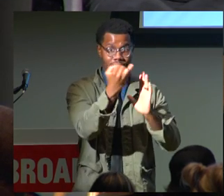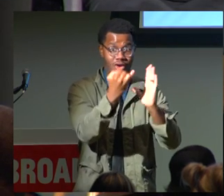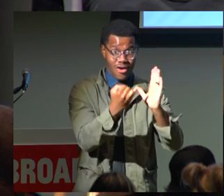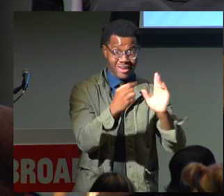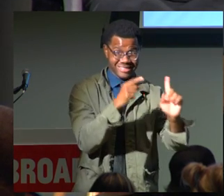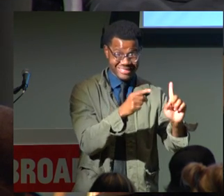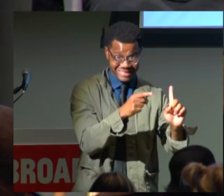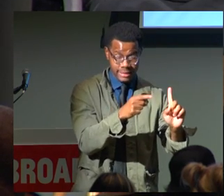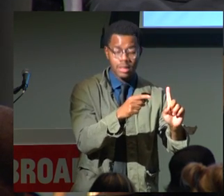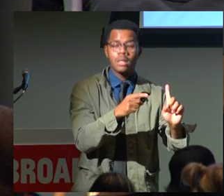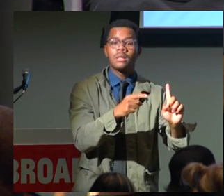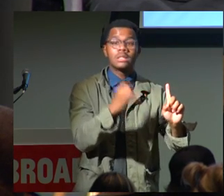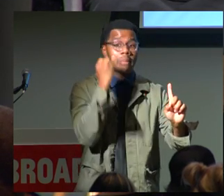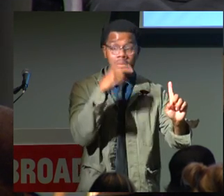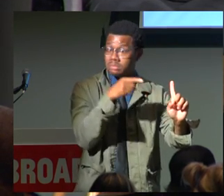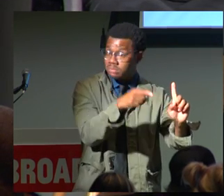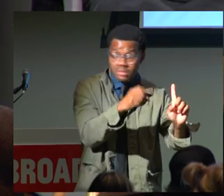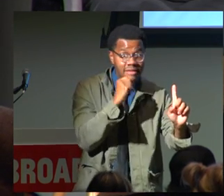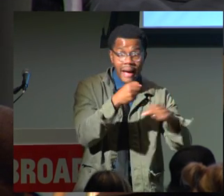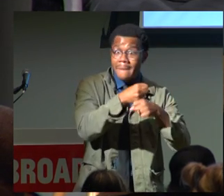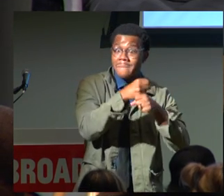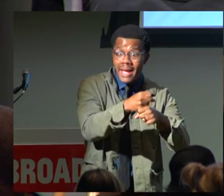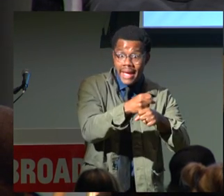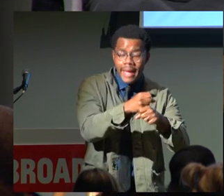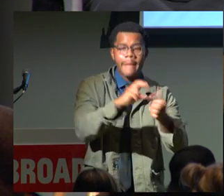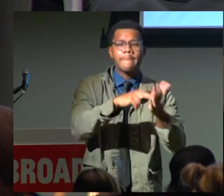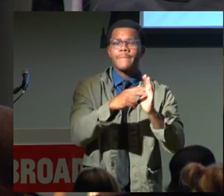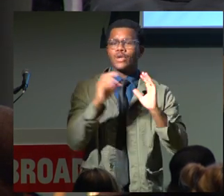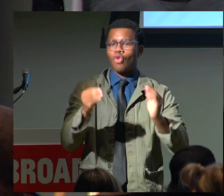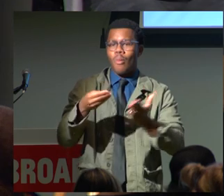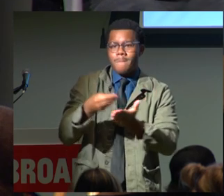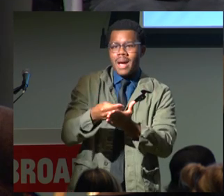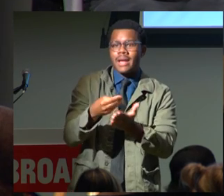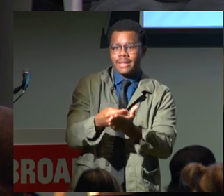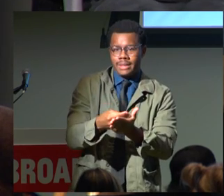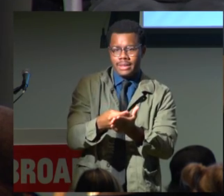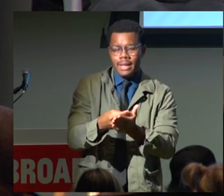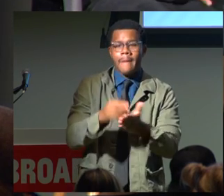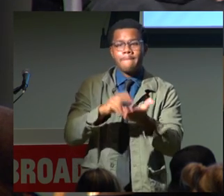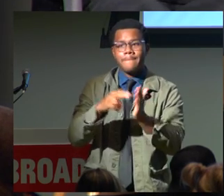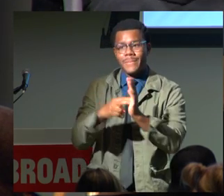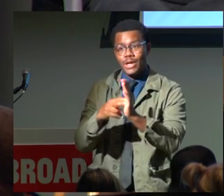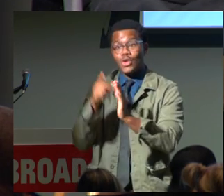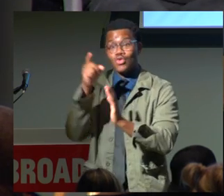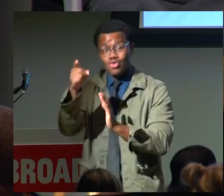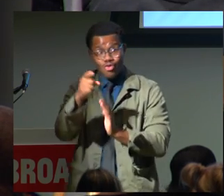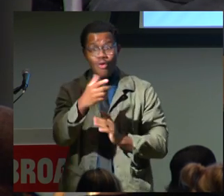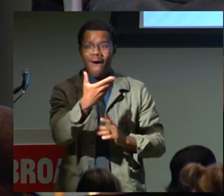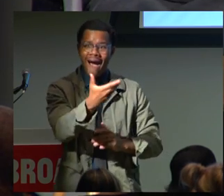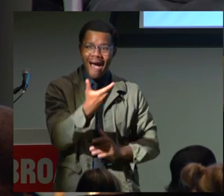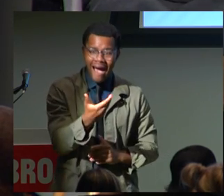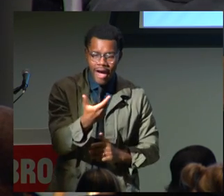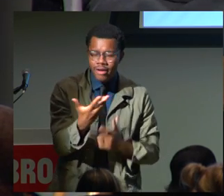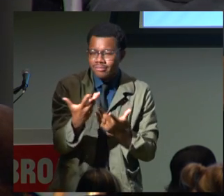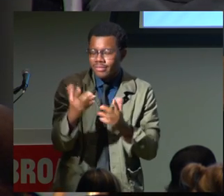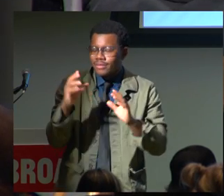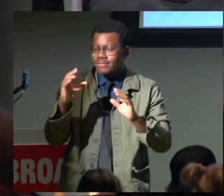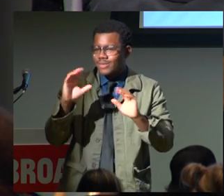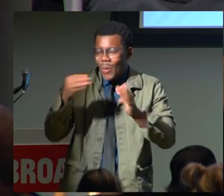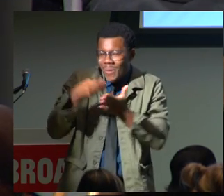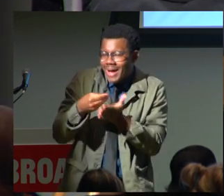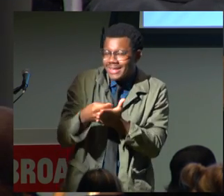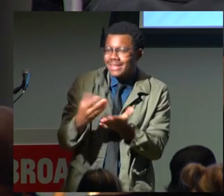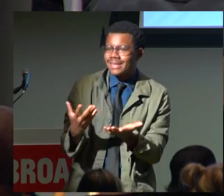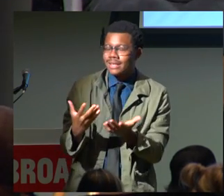is no money. That you don't get a cut of something if the person who makes the art is not happy. The reason Larry and all